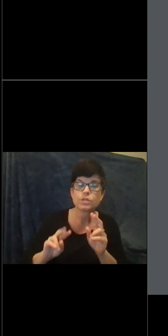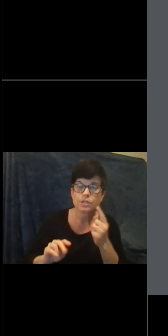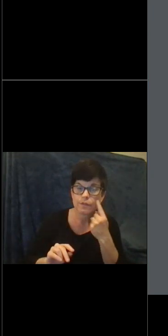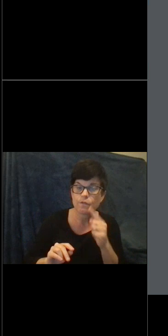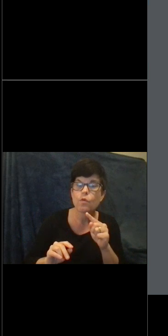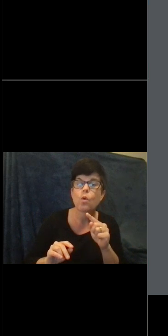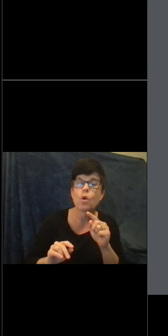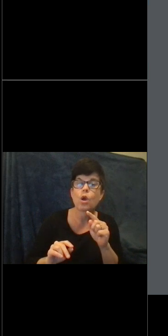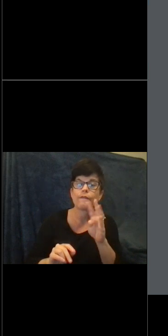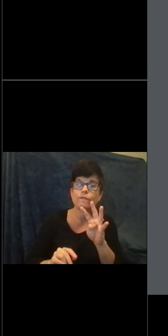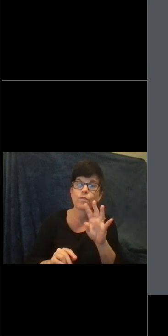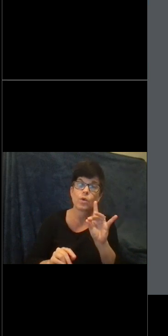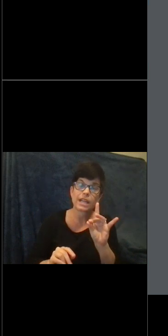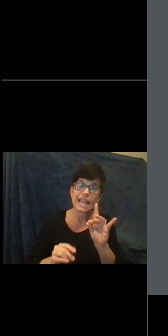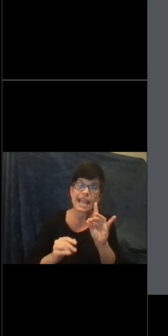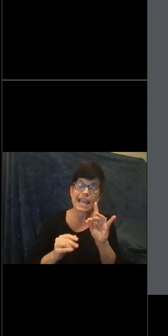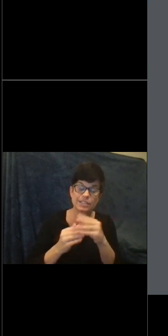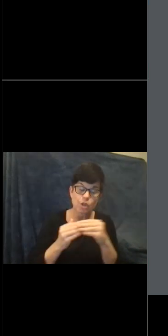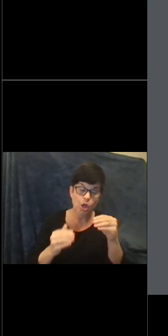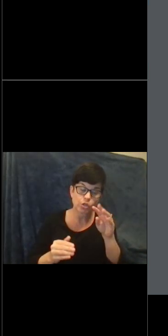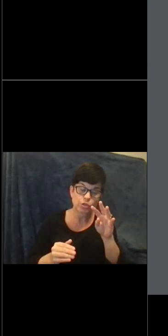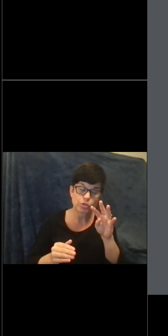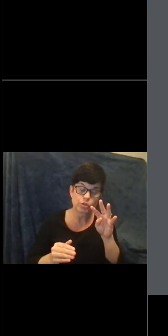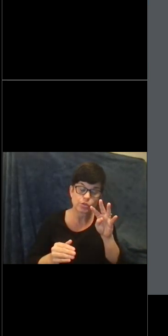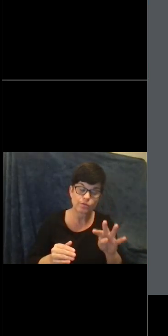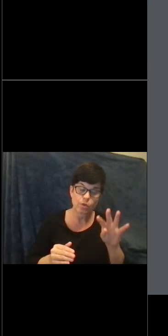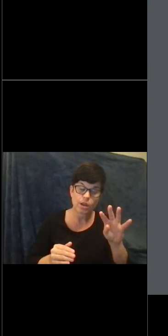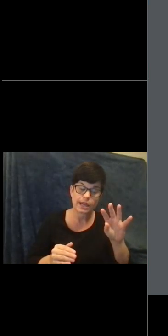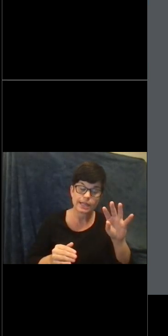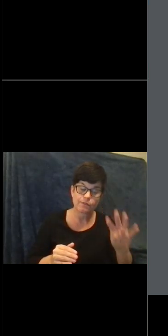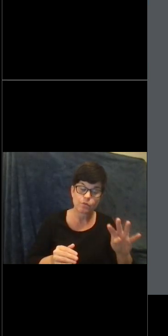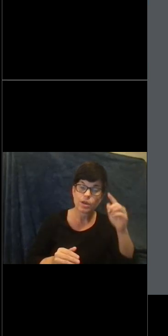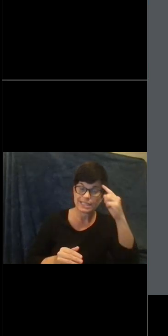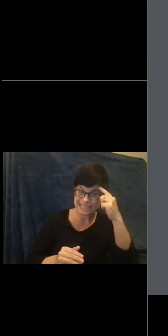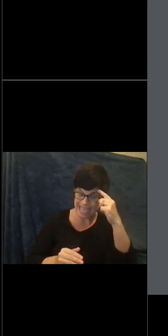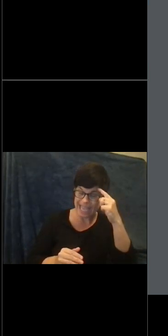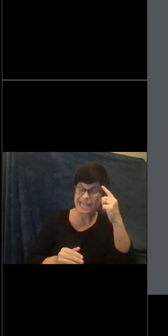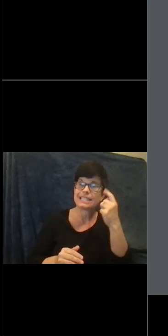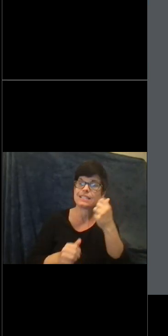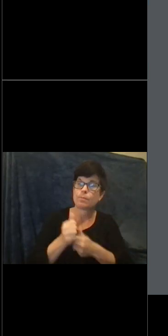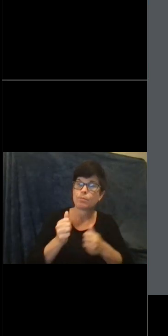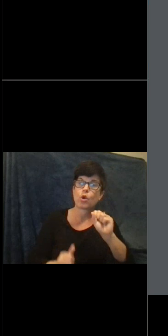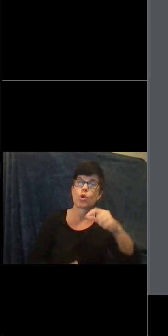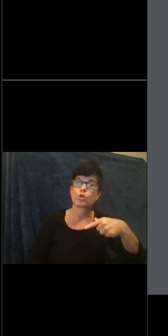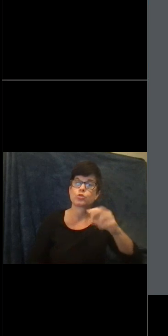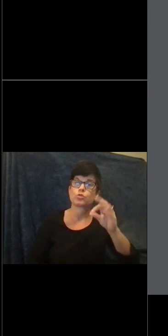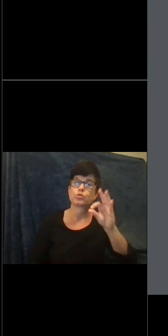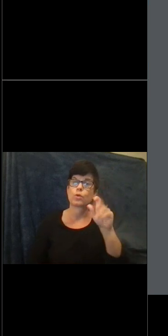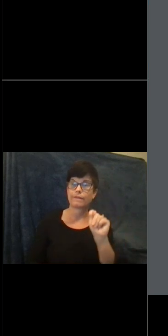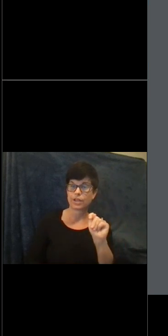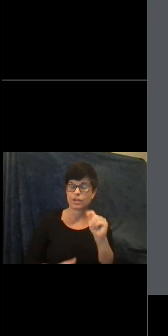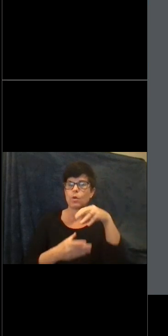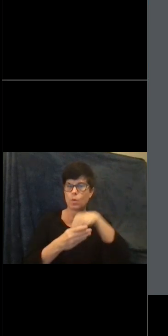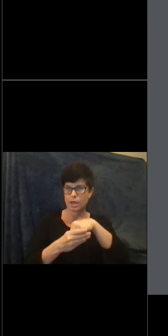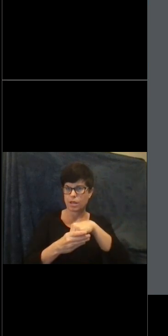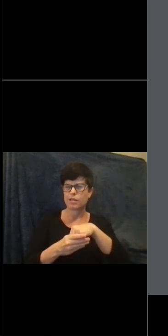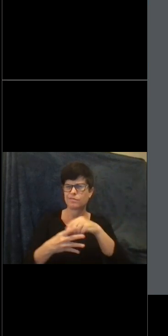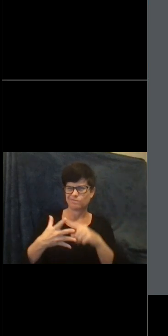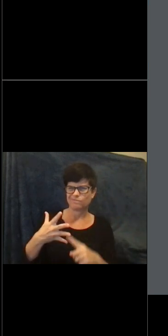It's $48.44. And again, we also included in the last bracket, the last five or